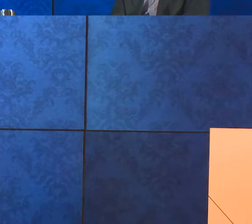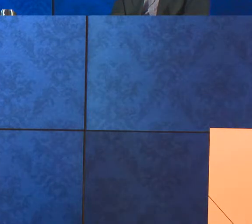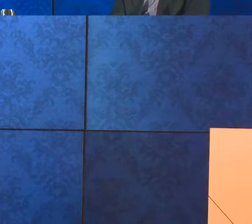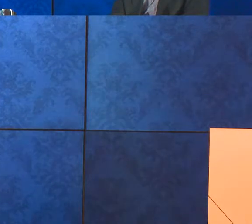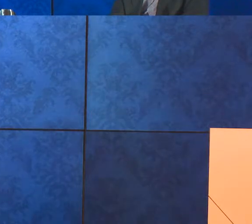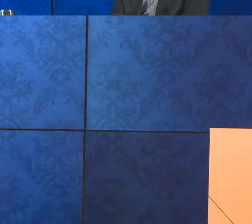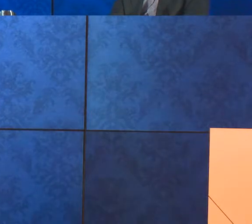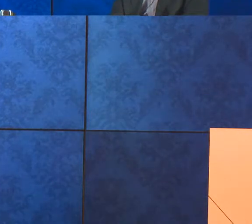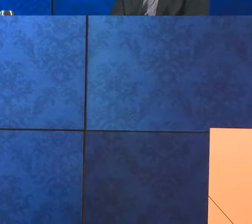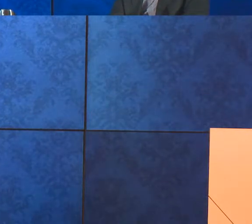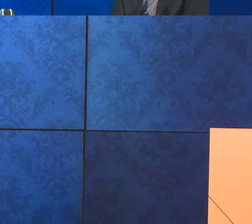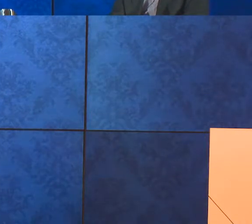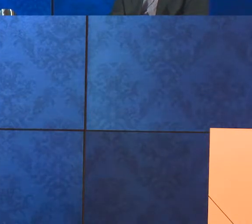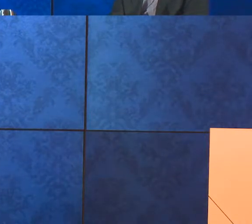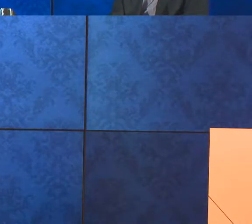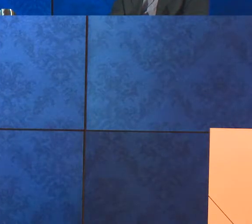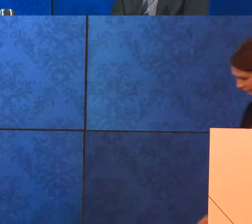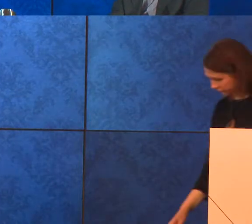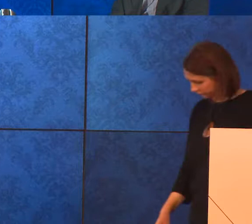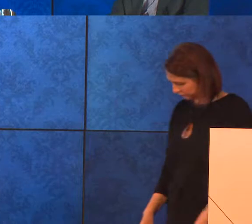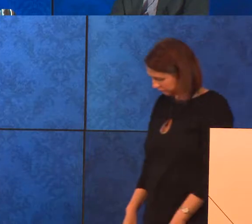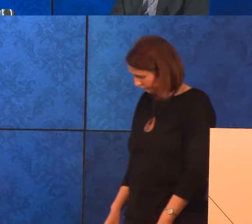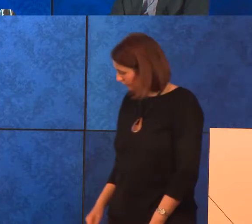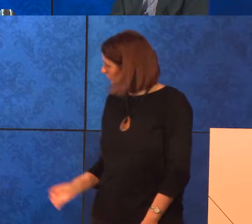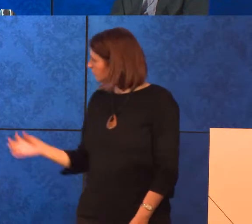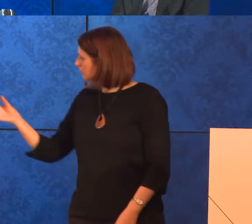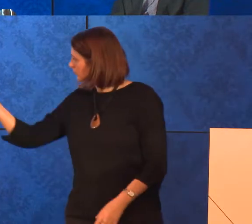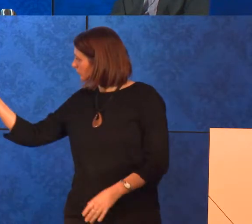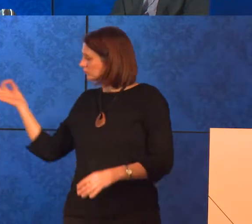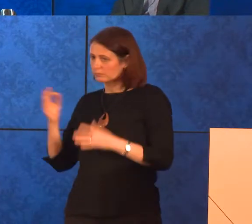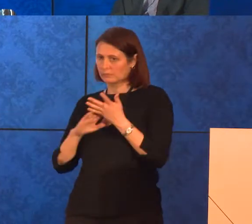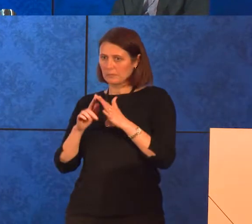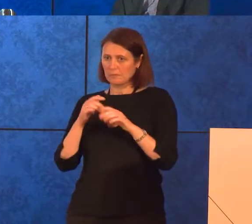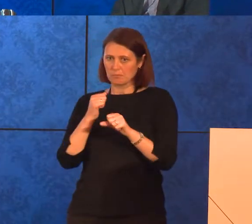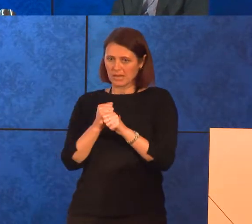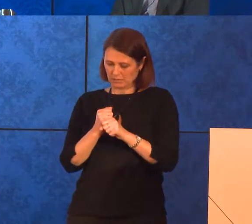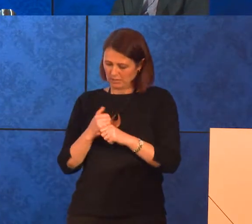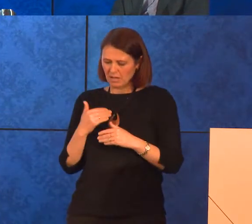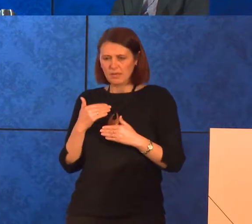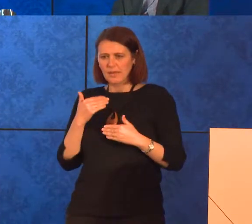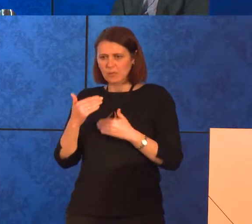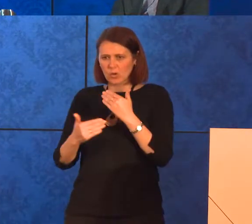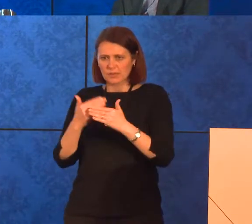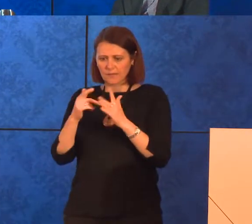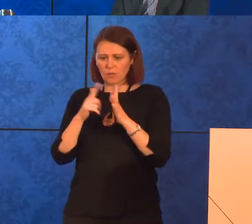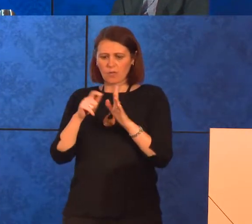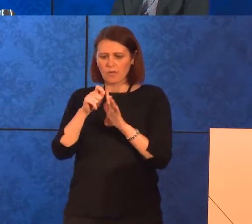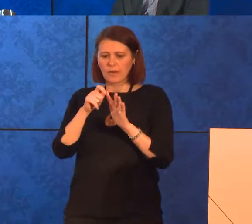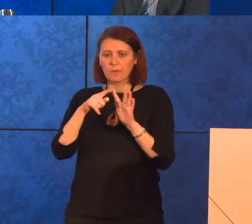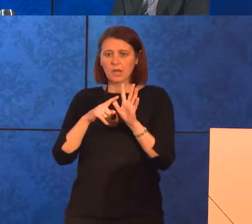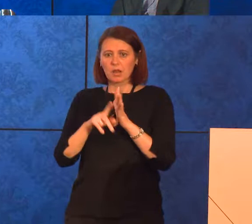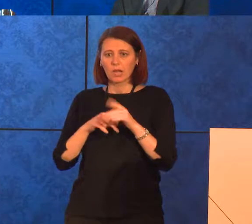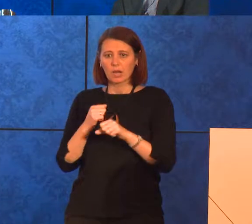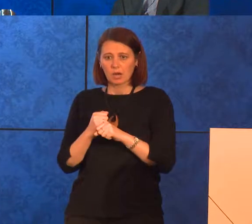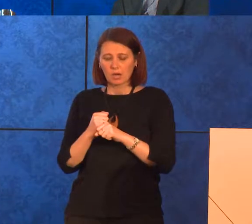Meg, you obviously the process of healing might have been an option for some people coming